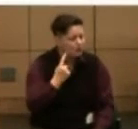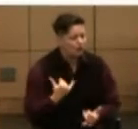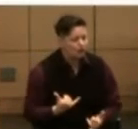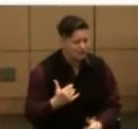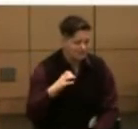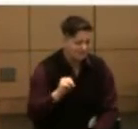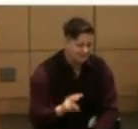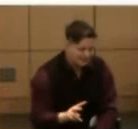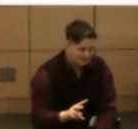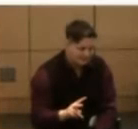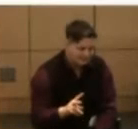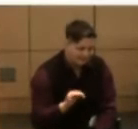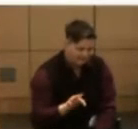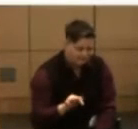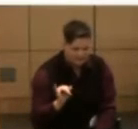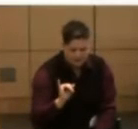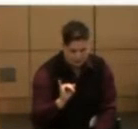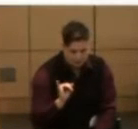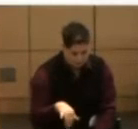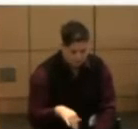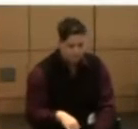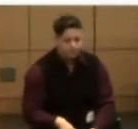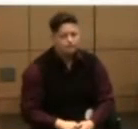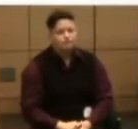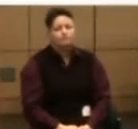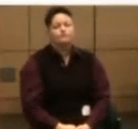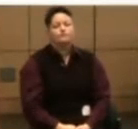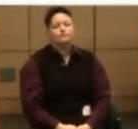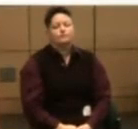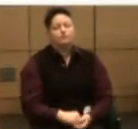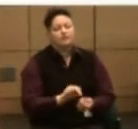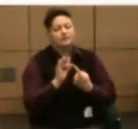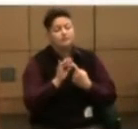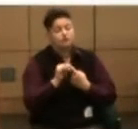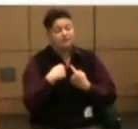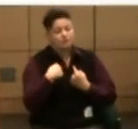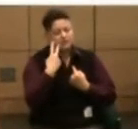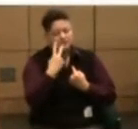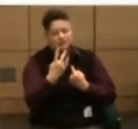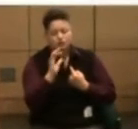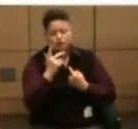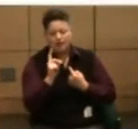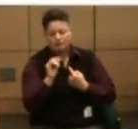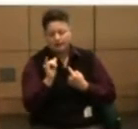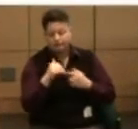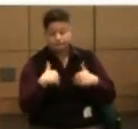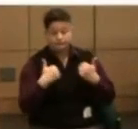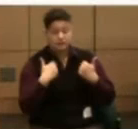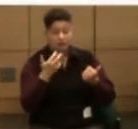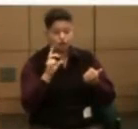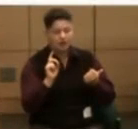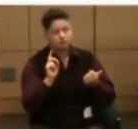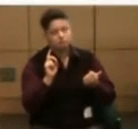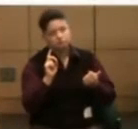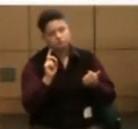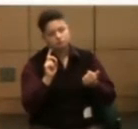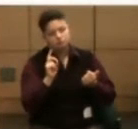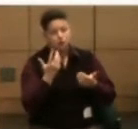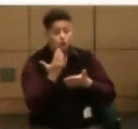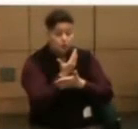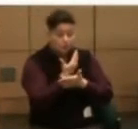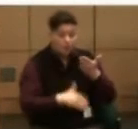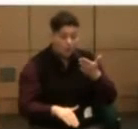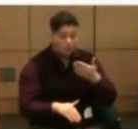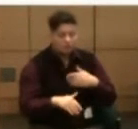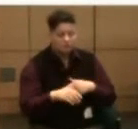And so this, especially if we are seeing a young child, especially a newborn within the